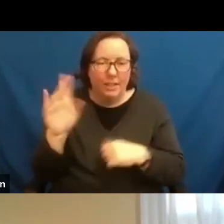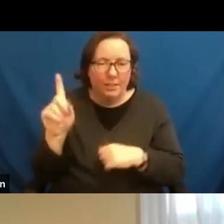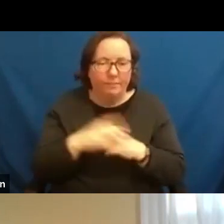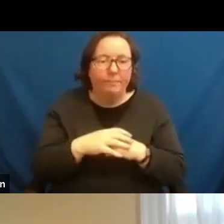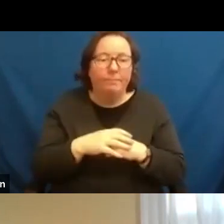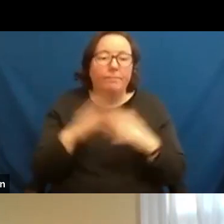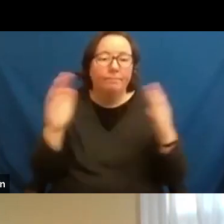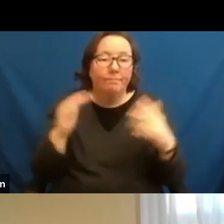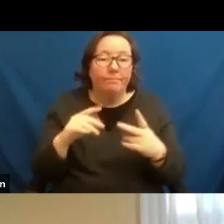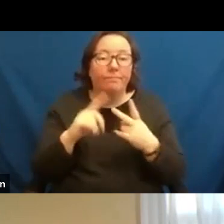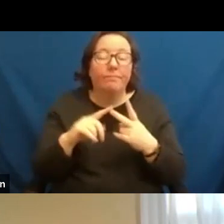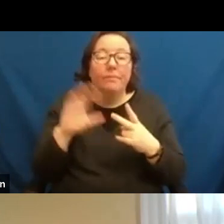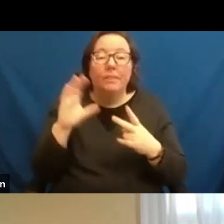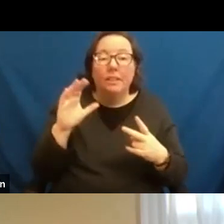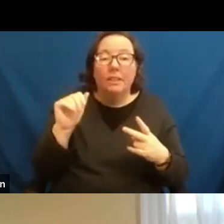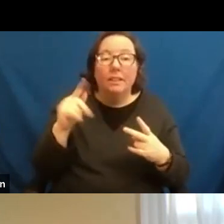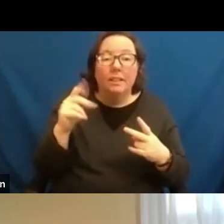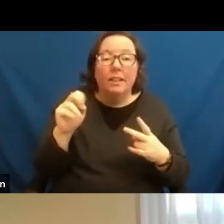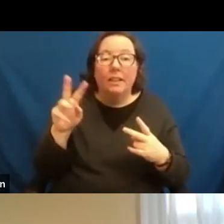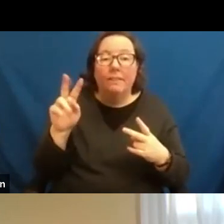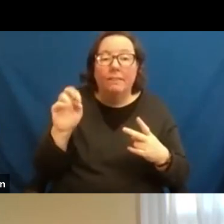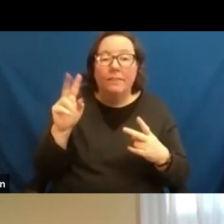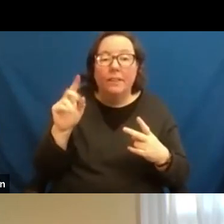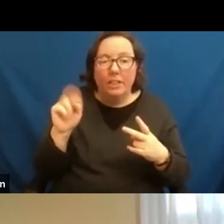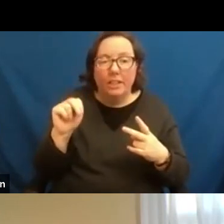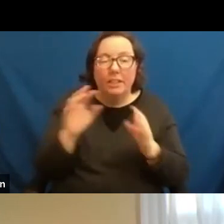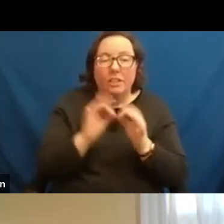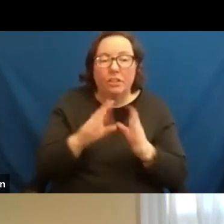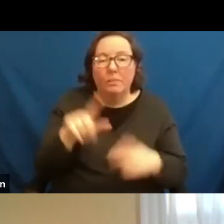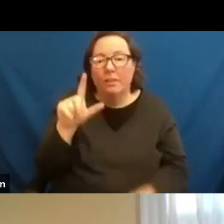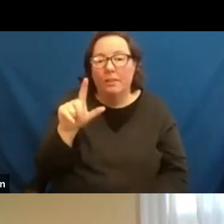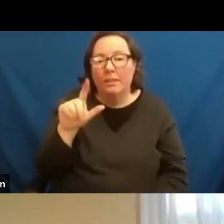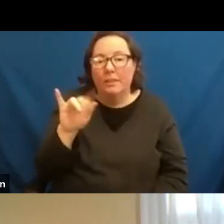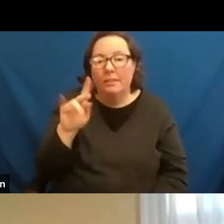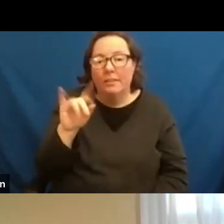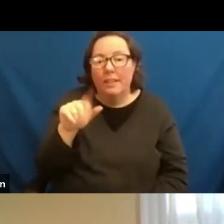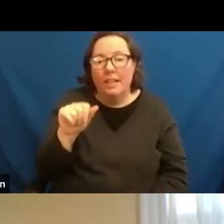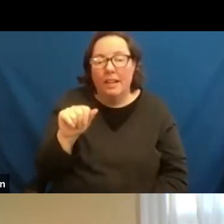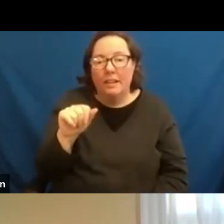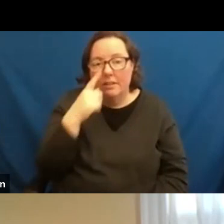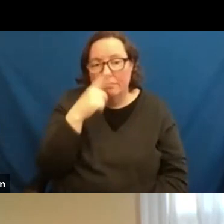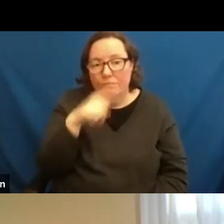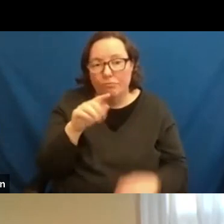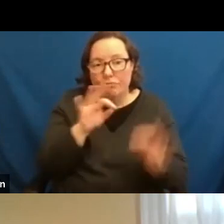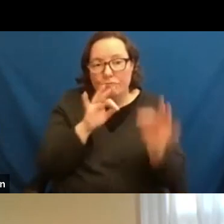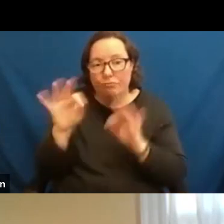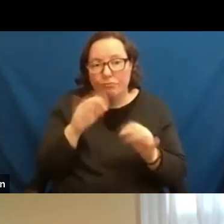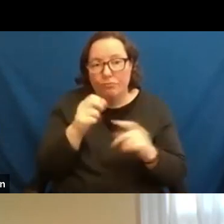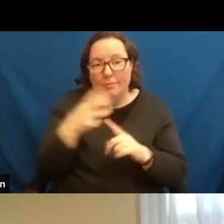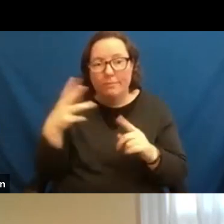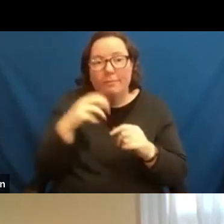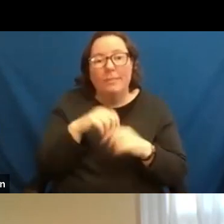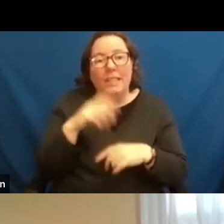you. Thank you. Our Cape Verdean interpreter is Lidiana Mendez. Will you please give the Zoom instructions in Cape Verdean,